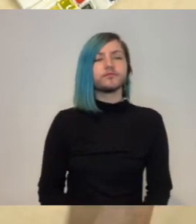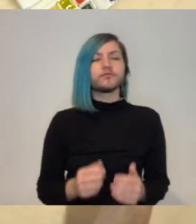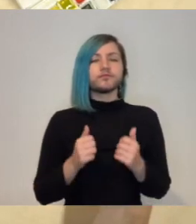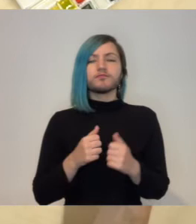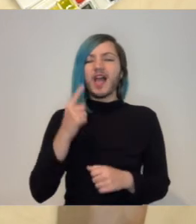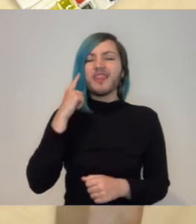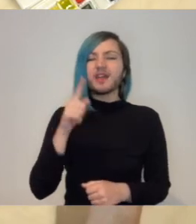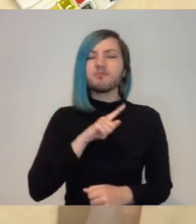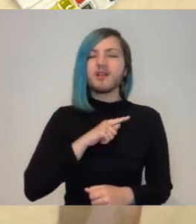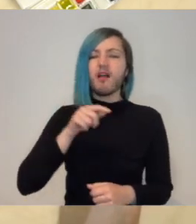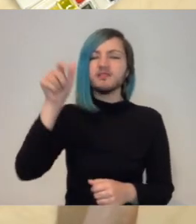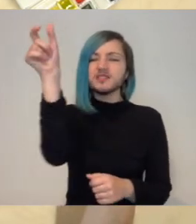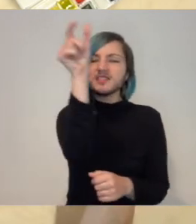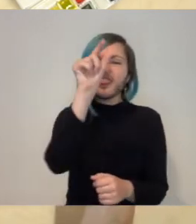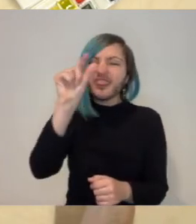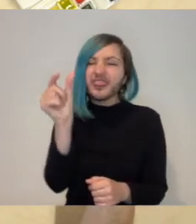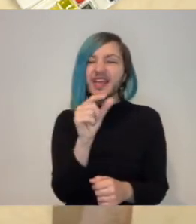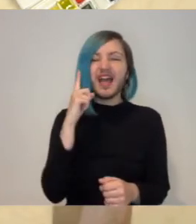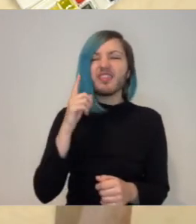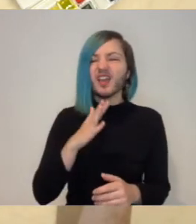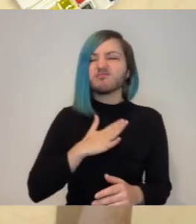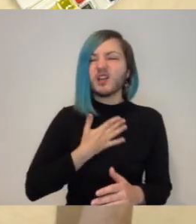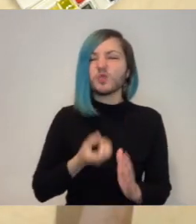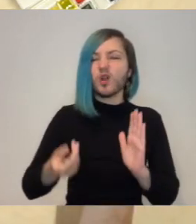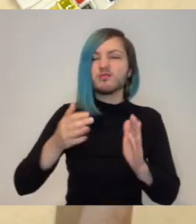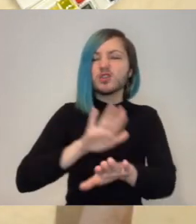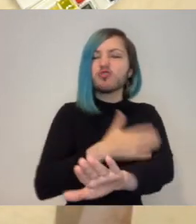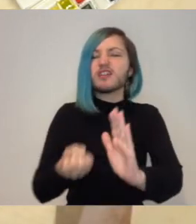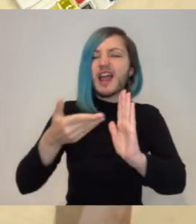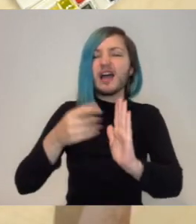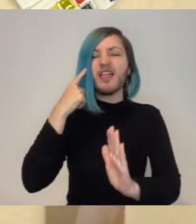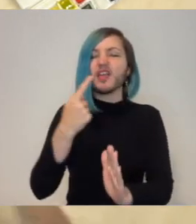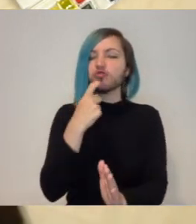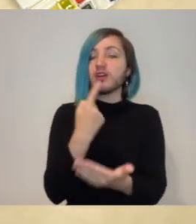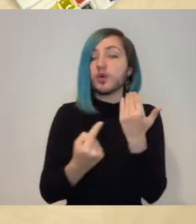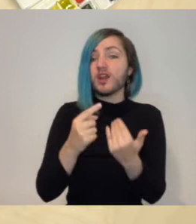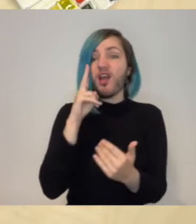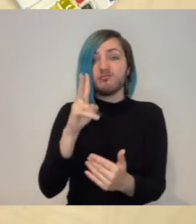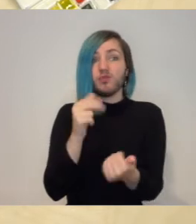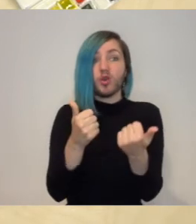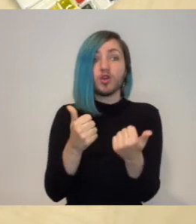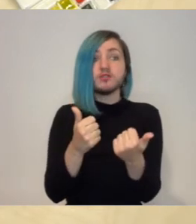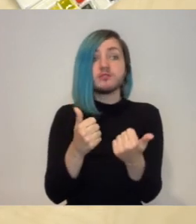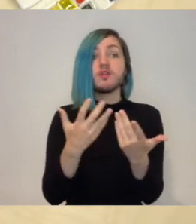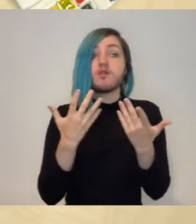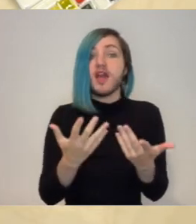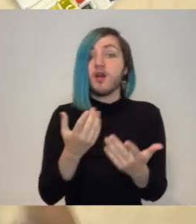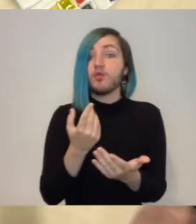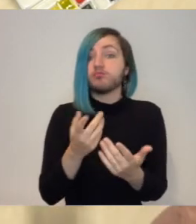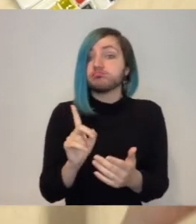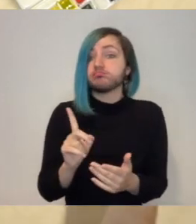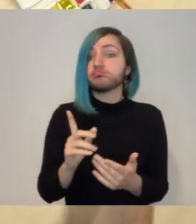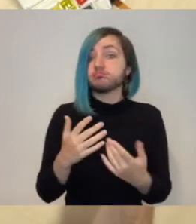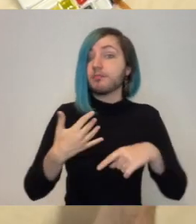think because it's so thin, I'm not going to bother adding the green this time and just keep it with the red. I think it looks quite good like that. So all there really is to do now is to